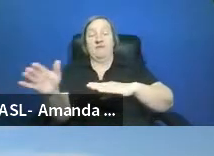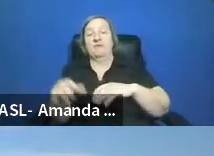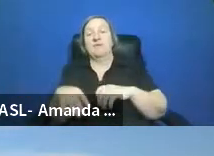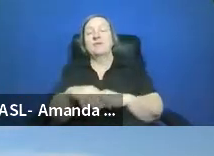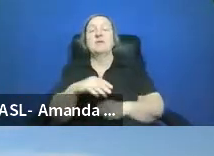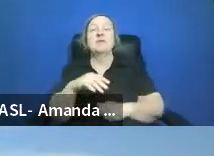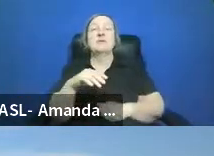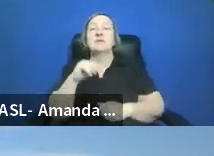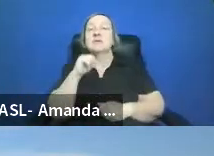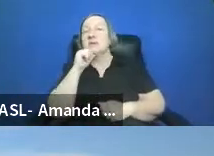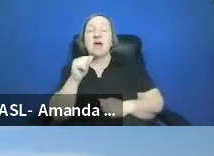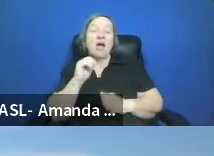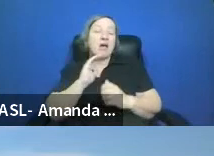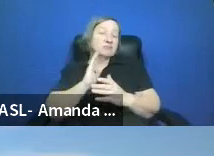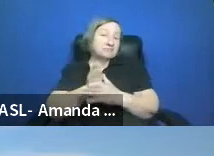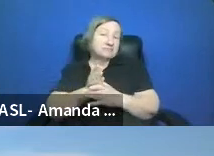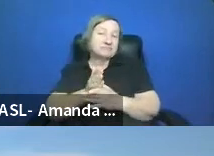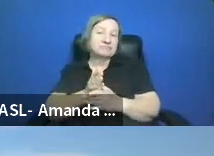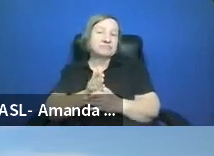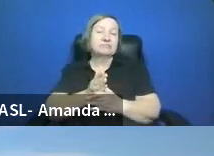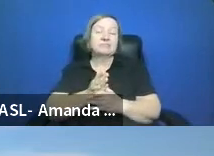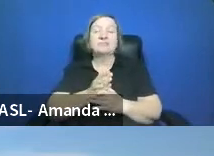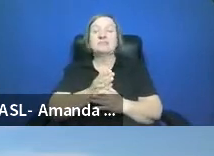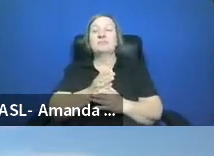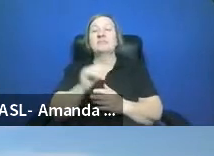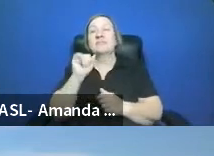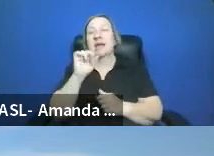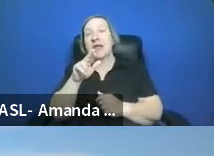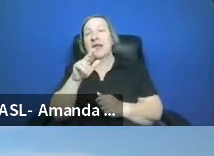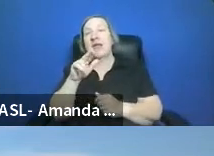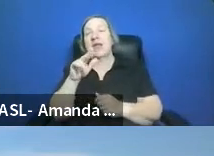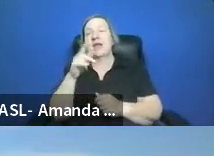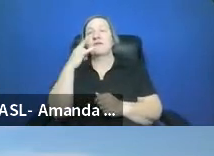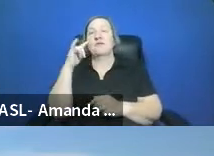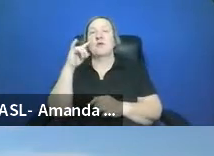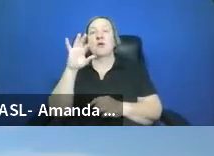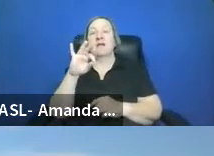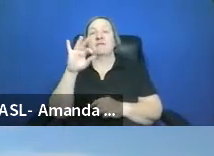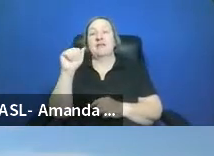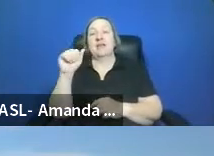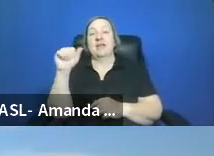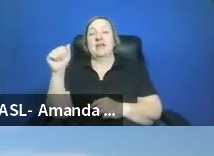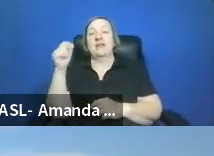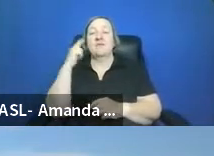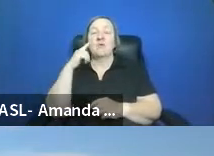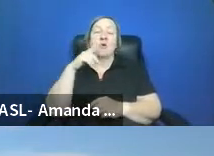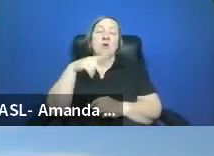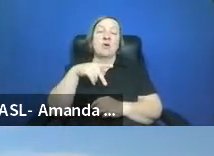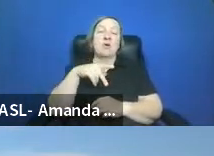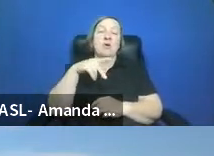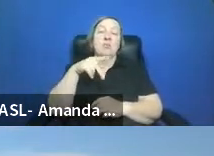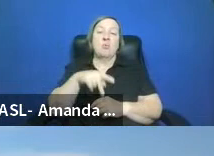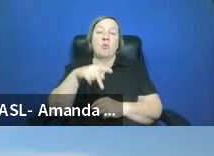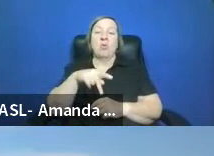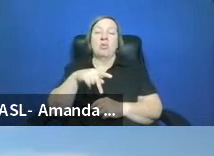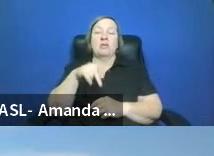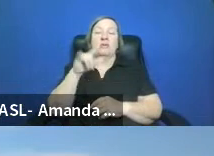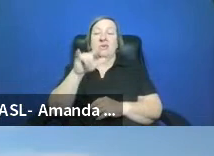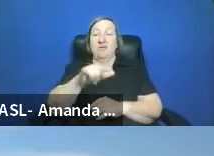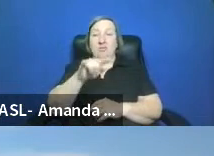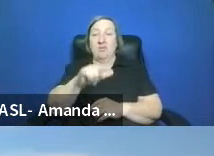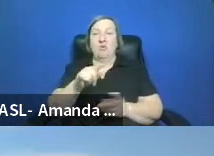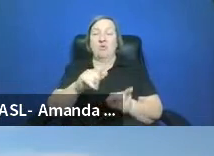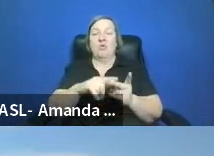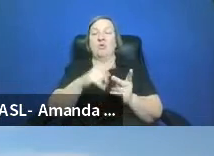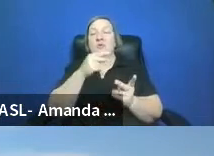not impede the airspace needed from the FAA for either Portland International or